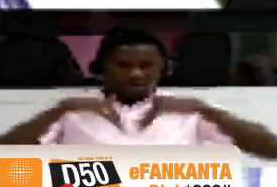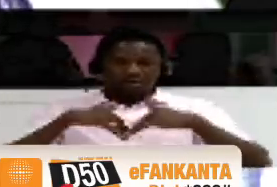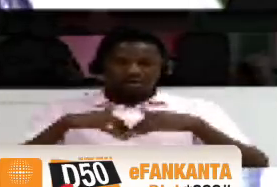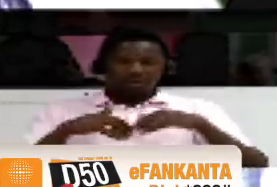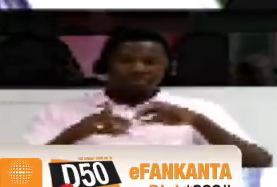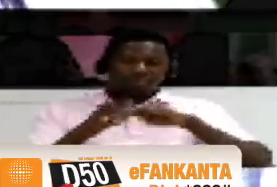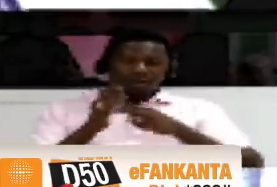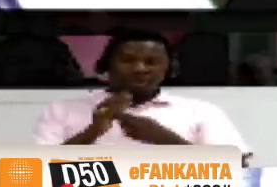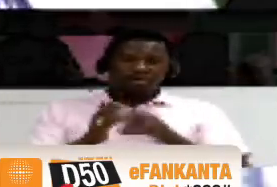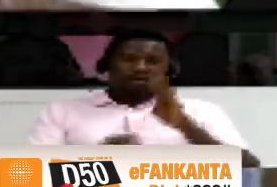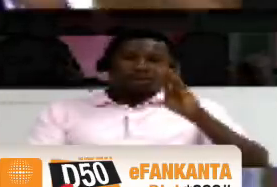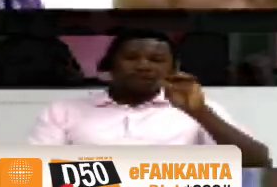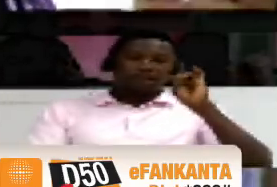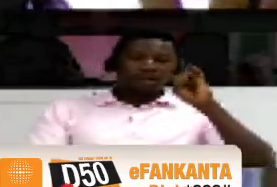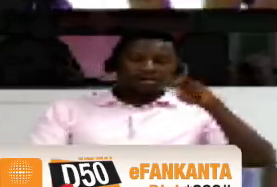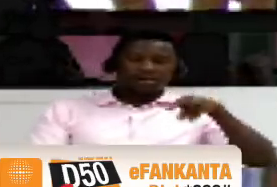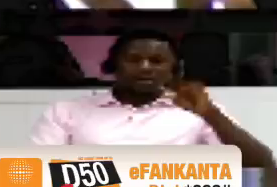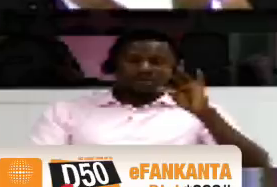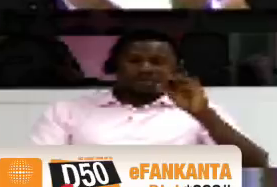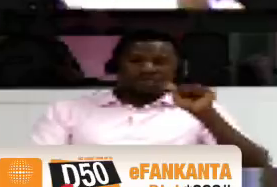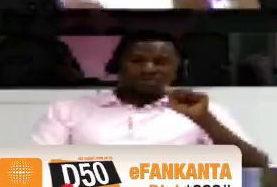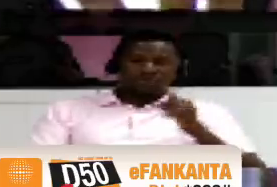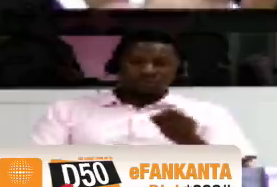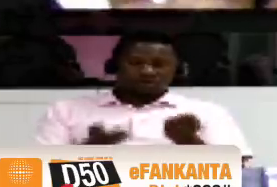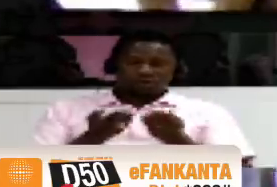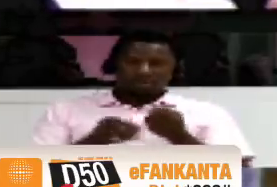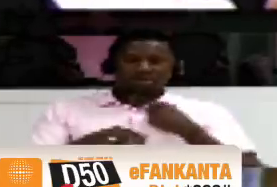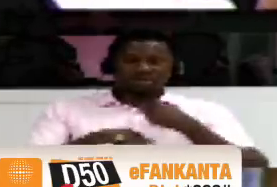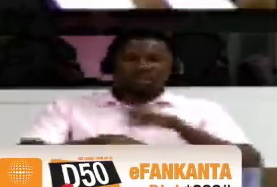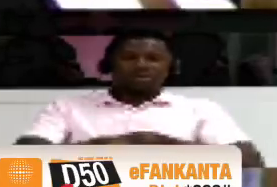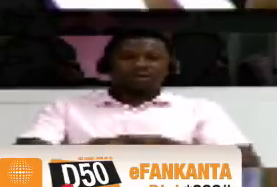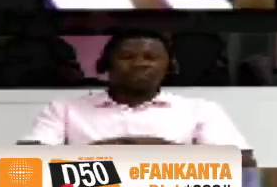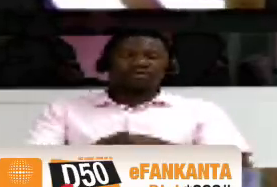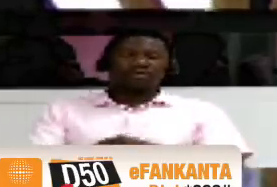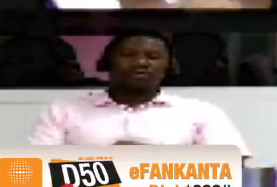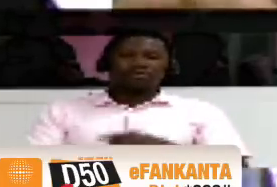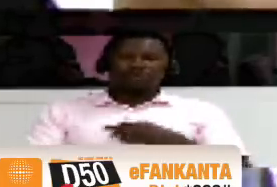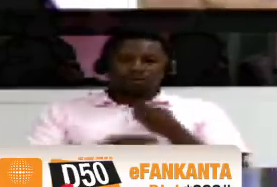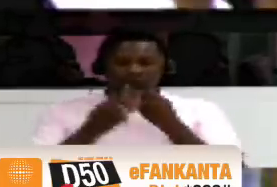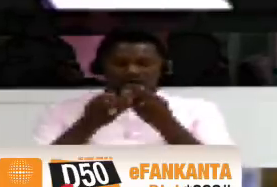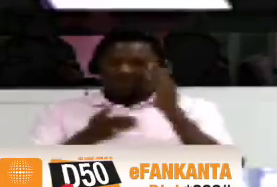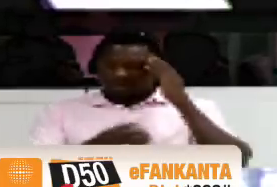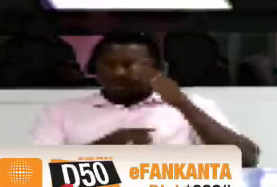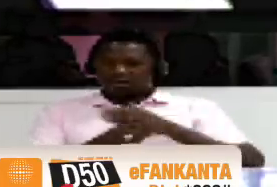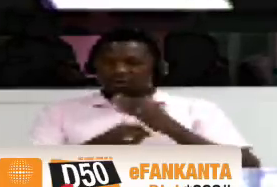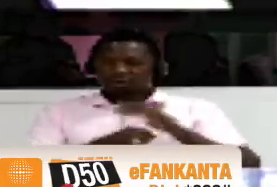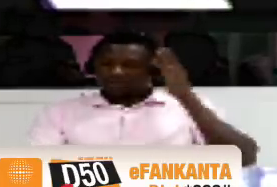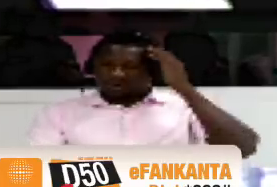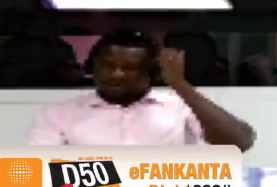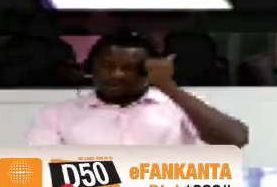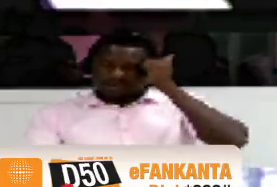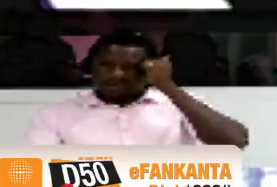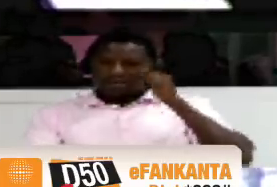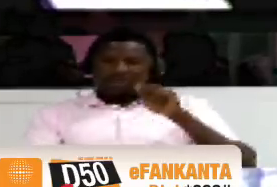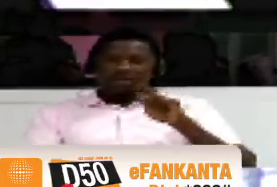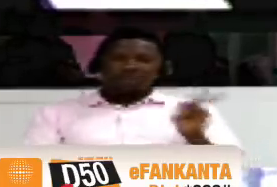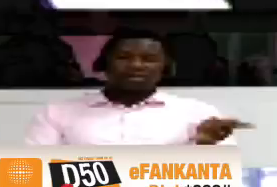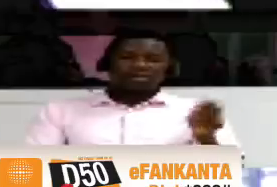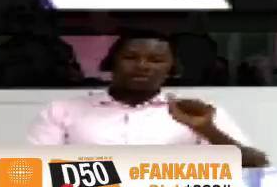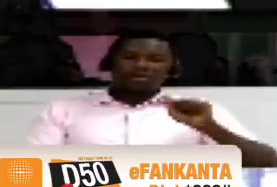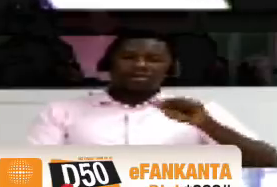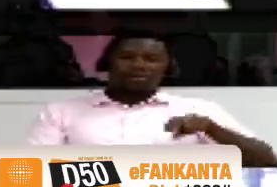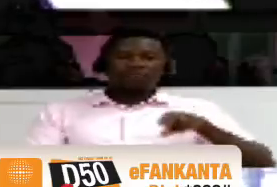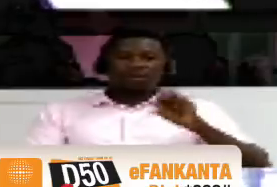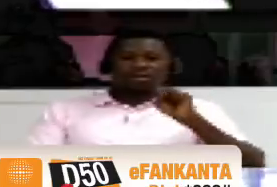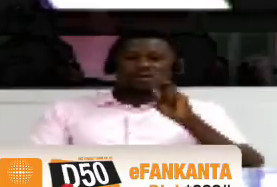That so just to make sure we understand, Gamsu, the main union, was investigating the issue related